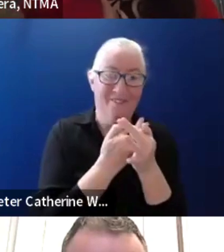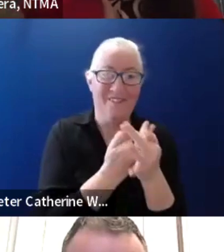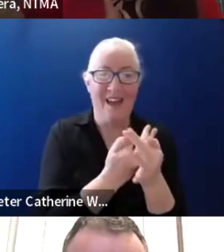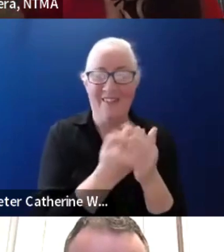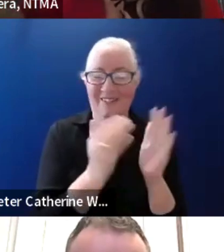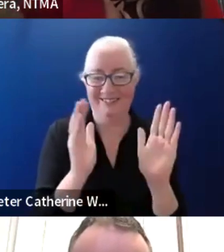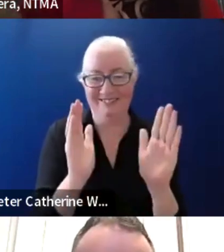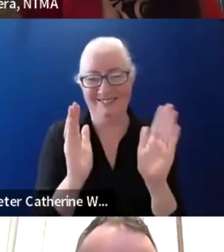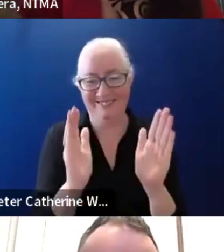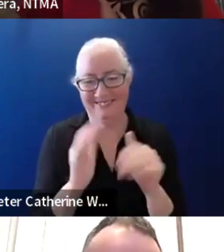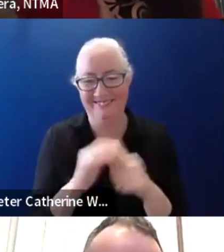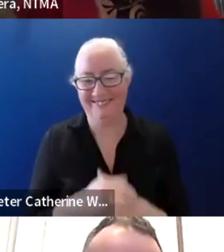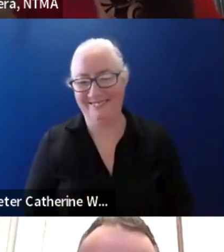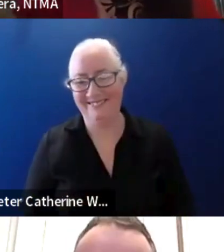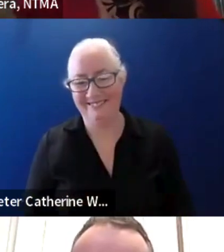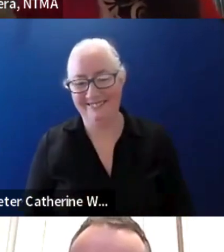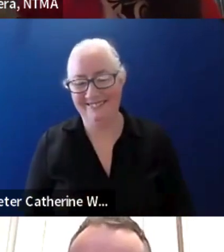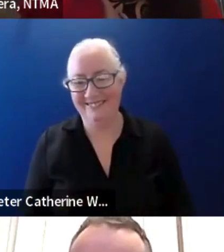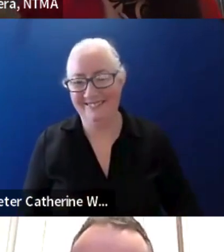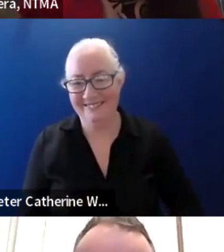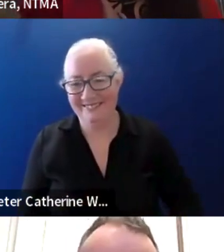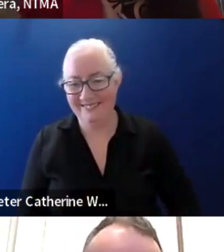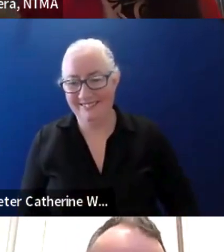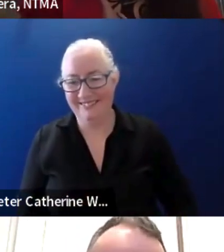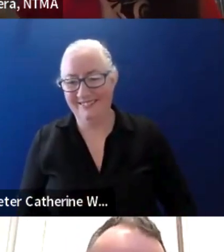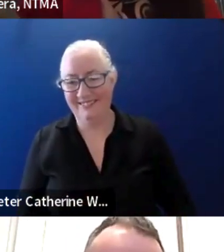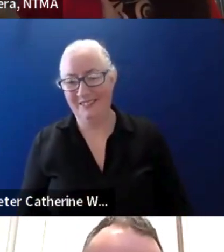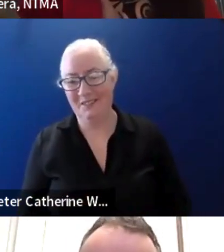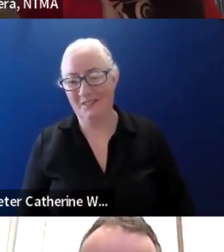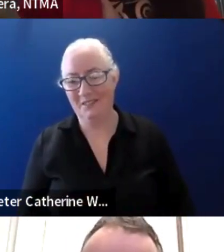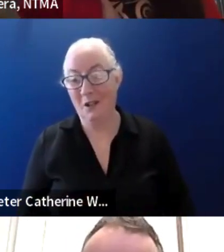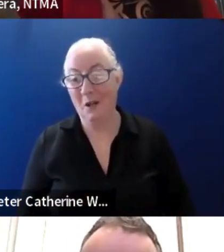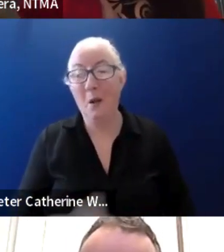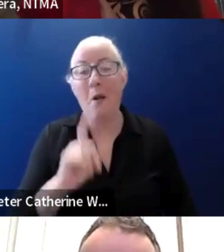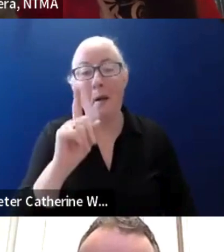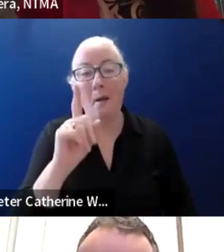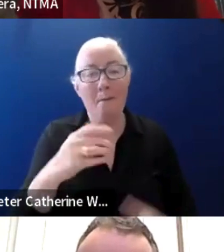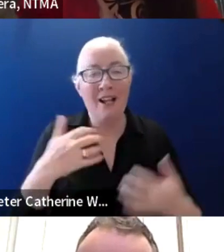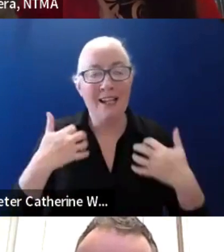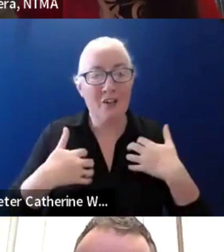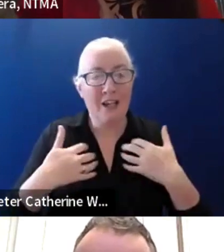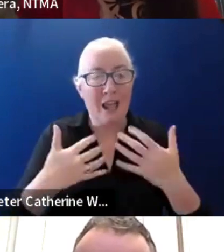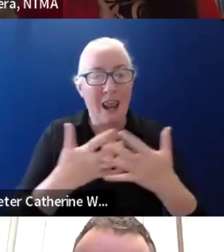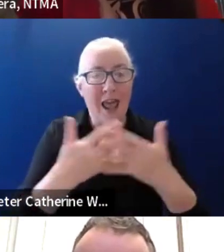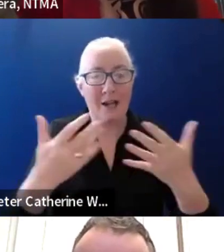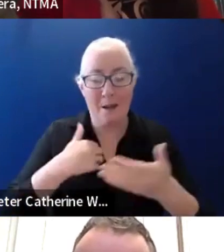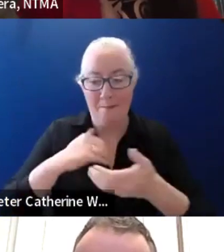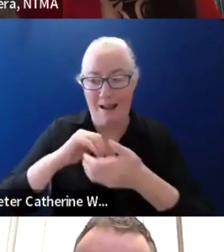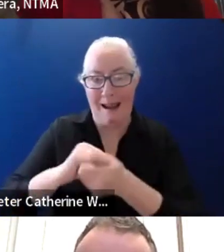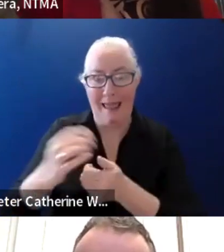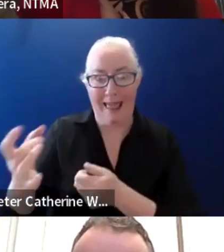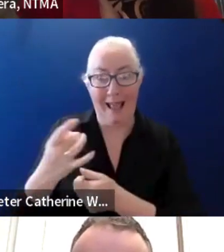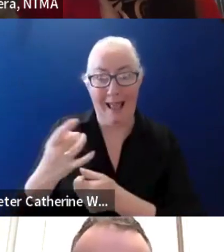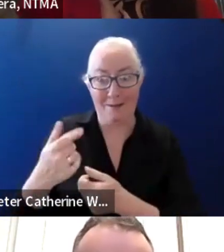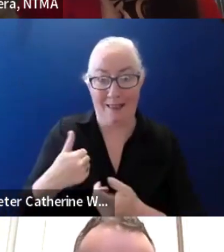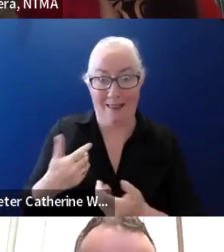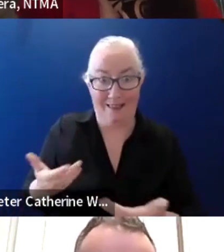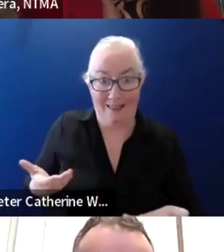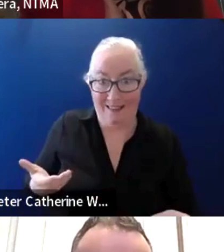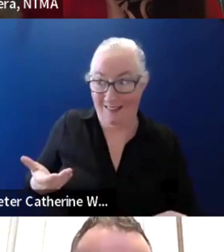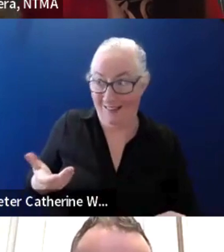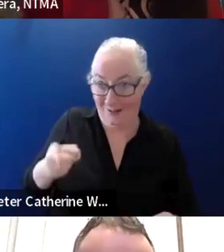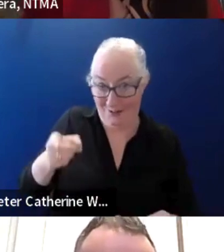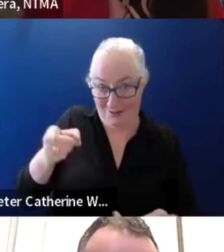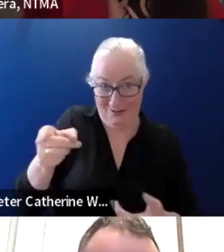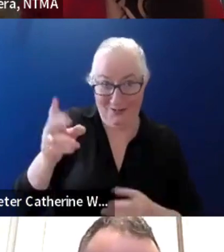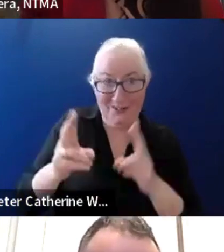there. Thank you so much. And it's interesting because many of my colleagues ask me the same. I say, wow, you should know.